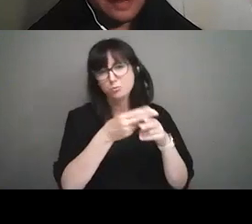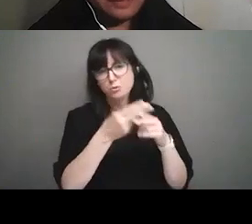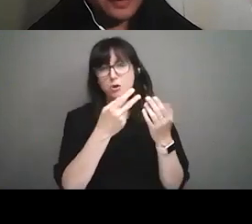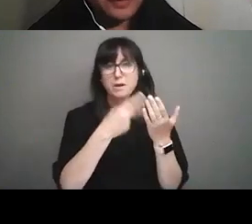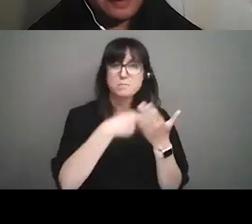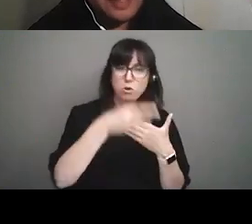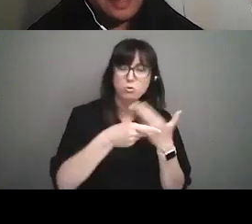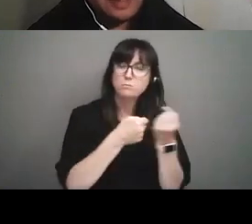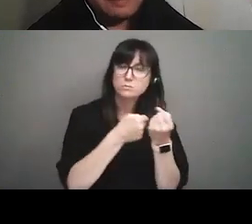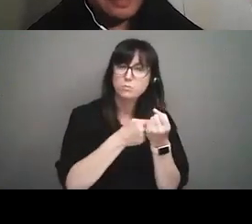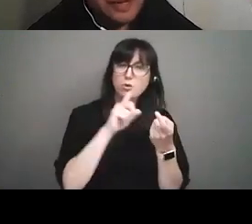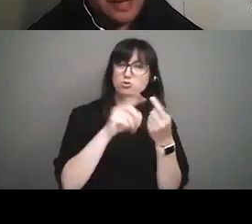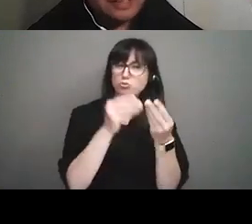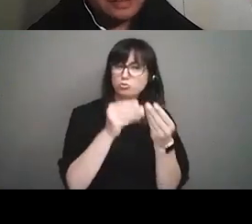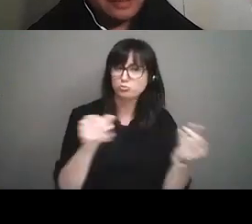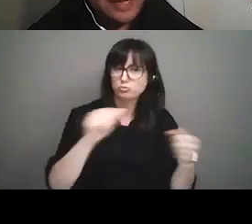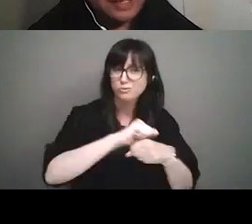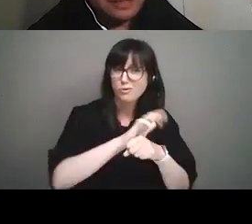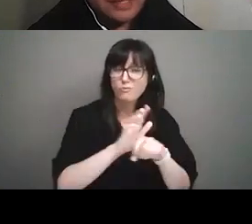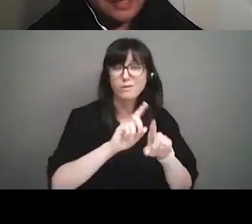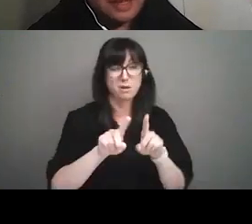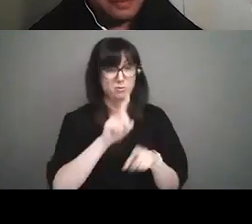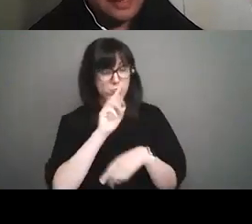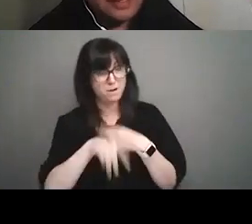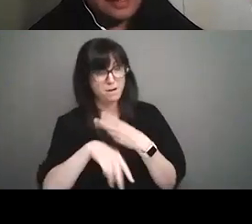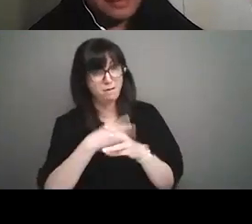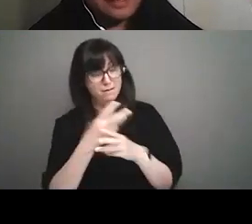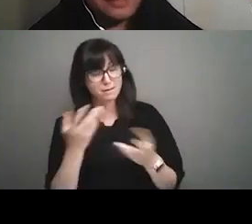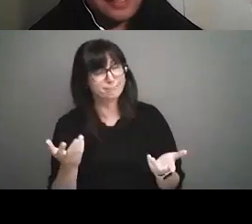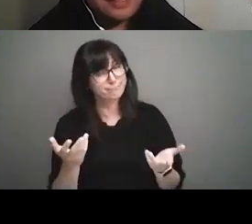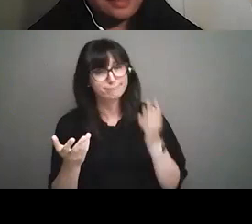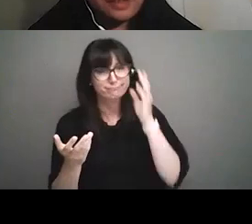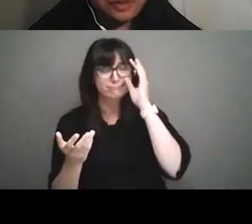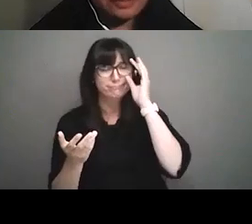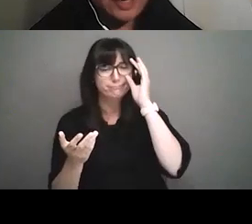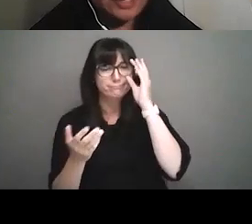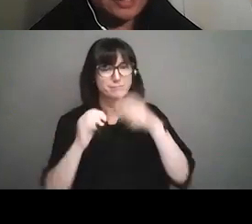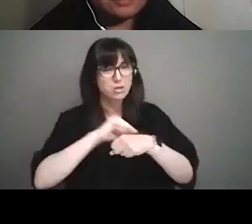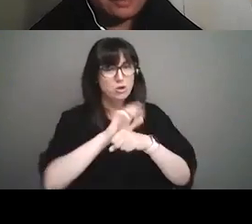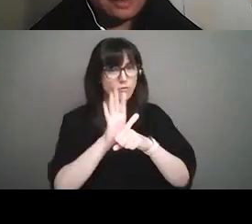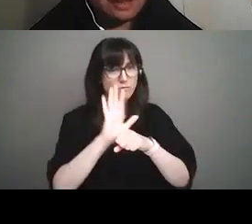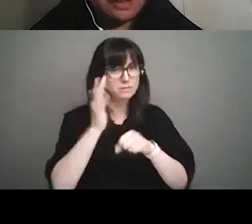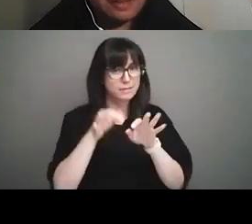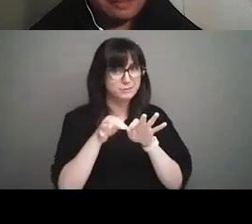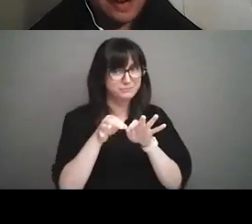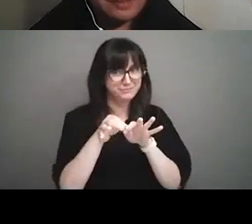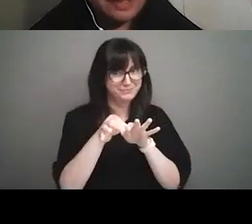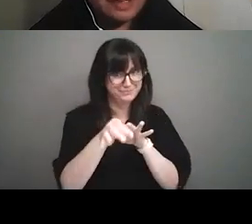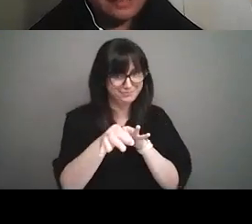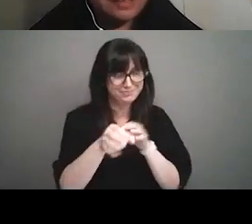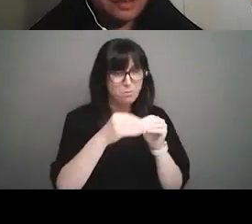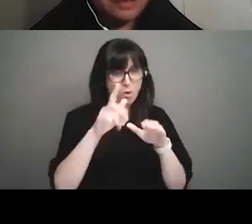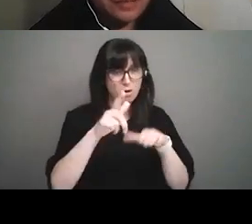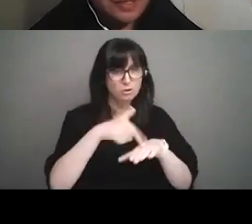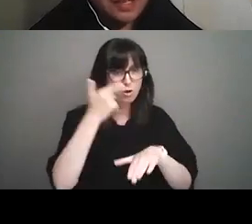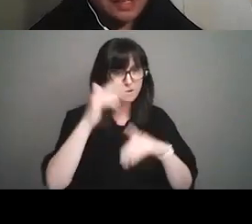program. But in reality, we see that one, COVID is sort of dragging on longer than perhaps any of